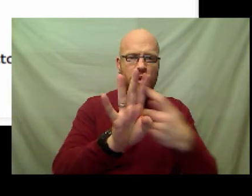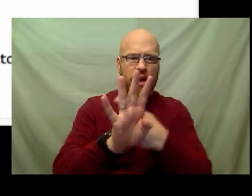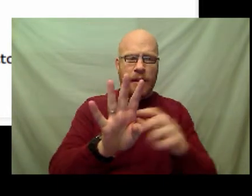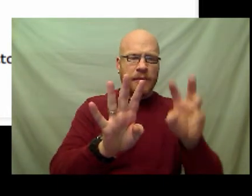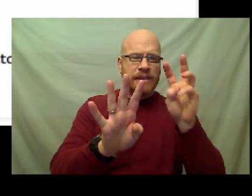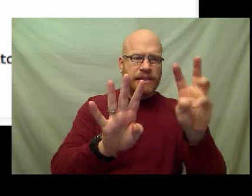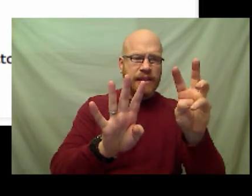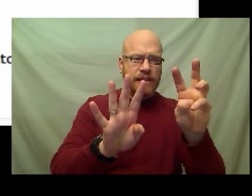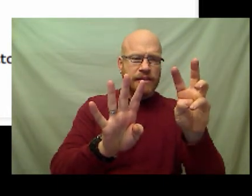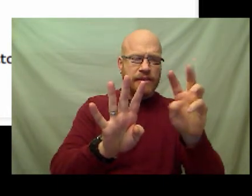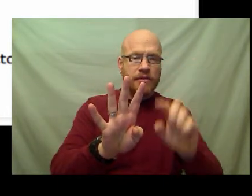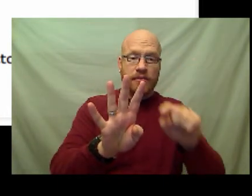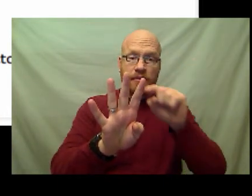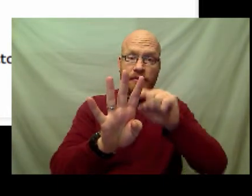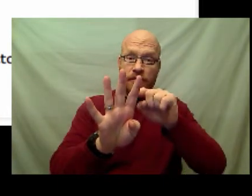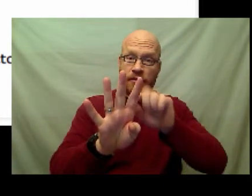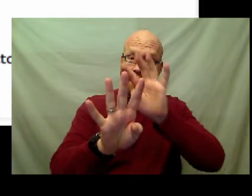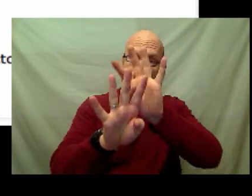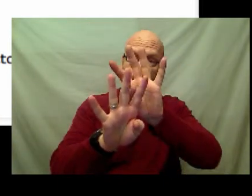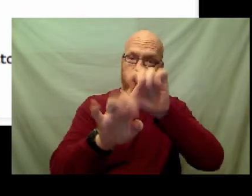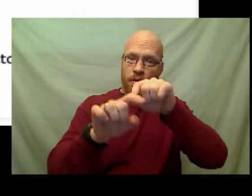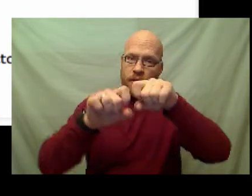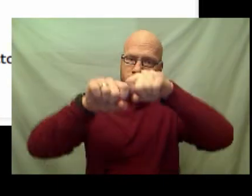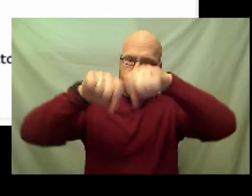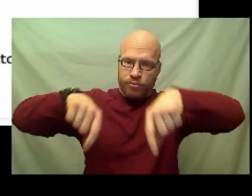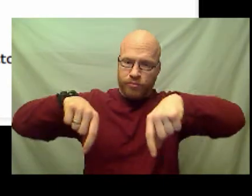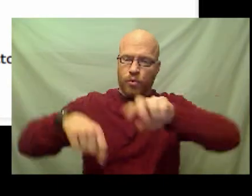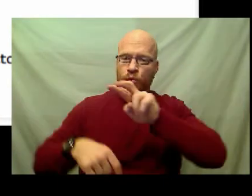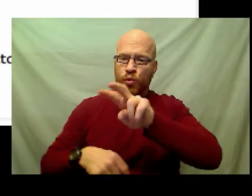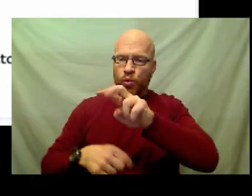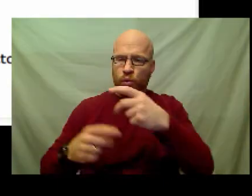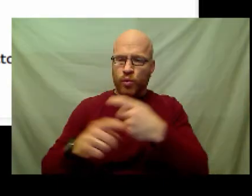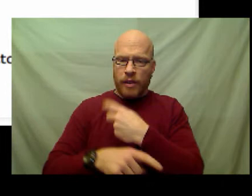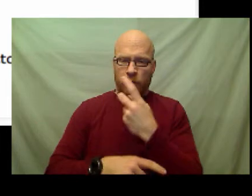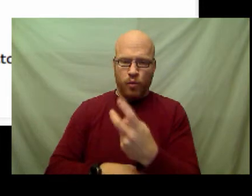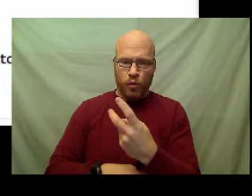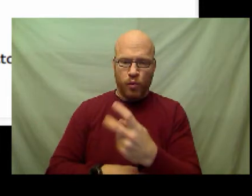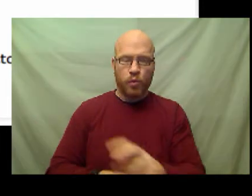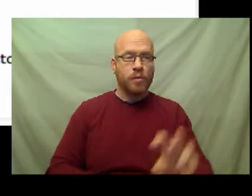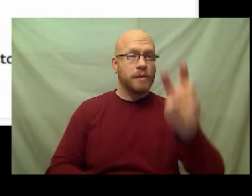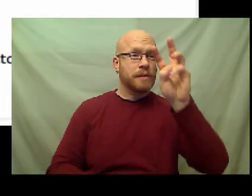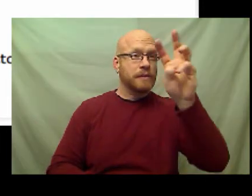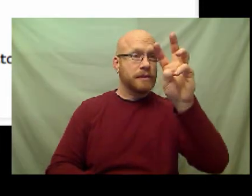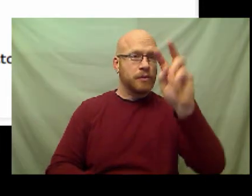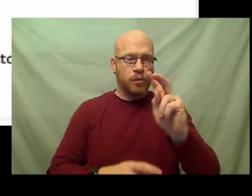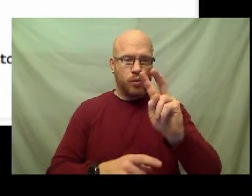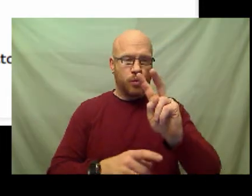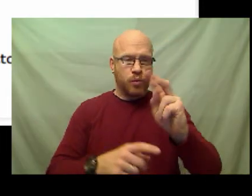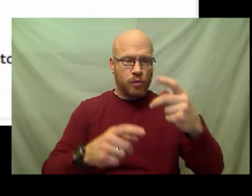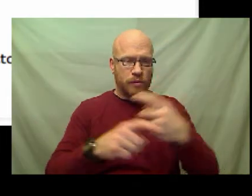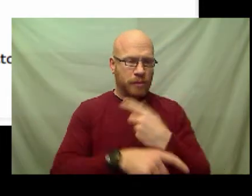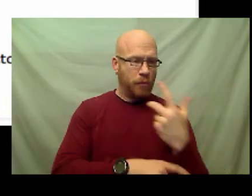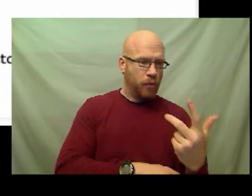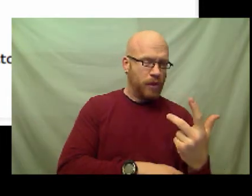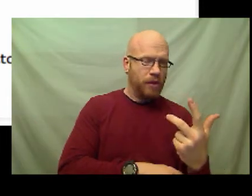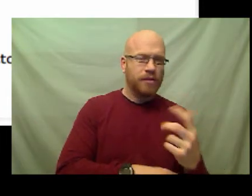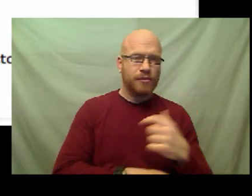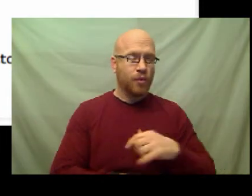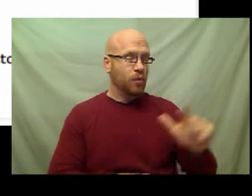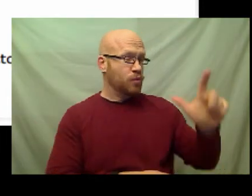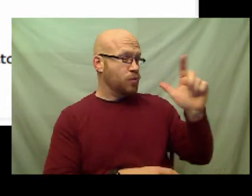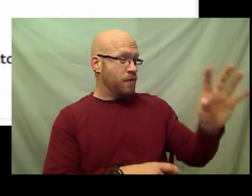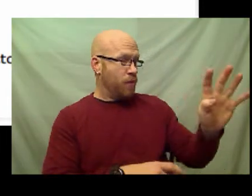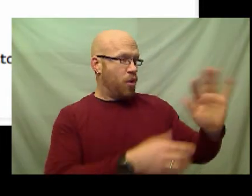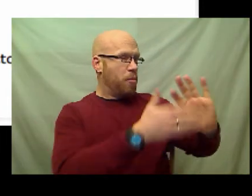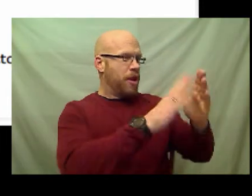24 is 4 times 6. But then 4 can be broken down 2 times 2. And 6 can be broken down to 2 times 3. So